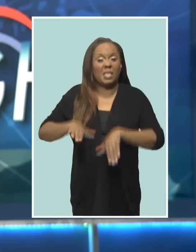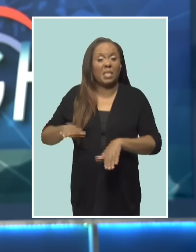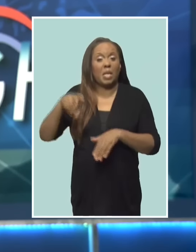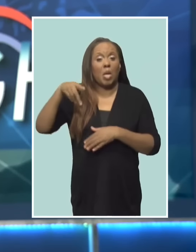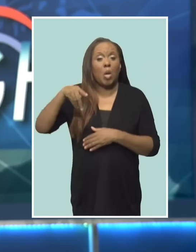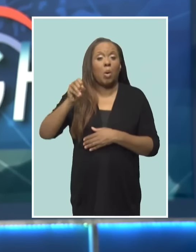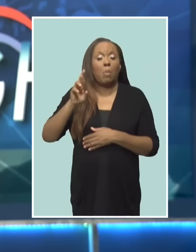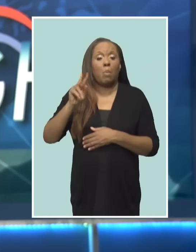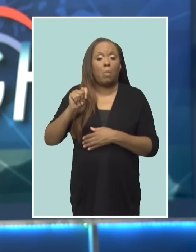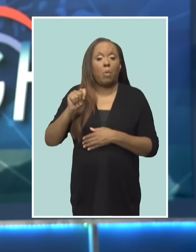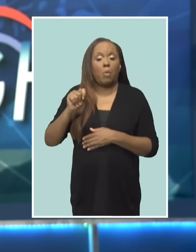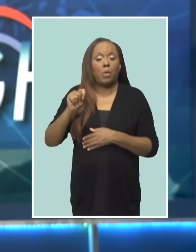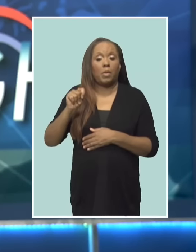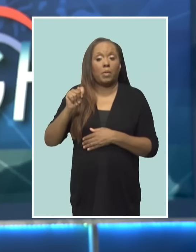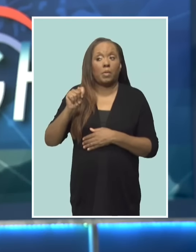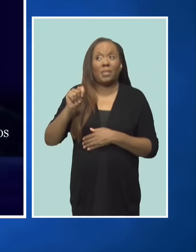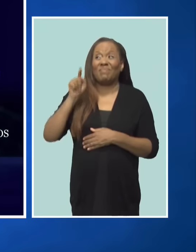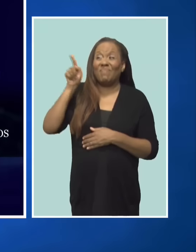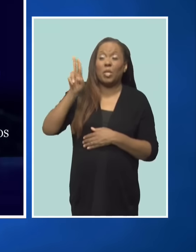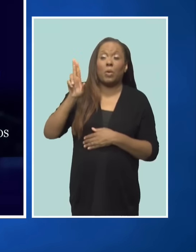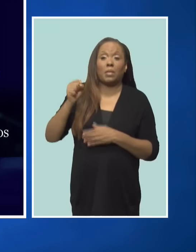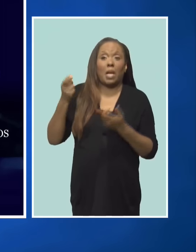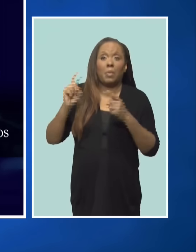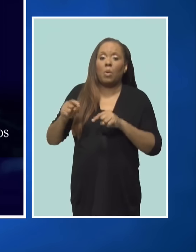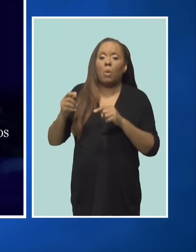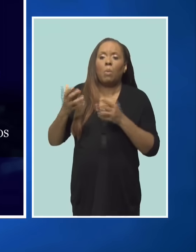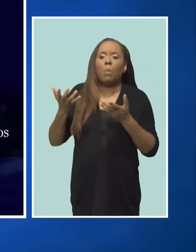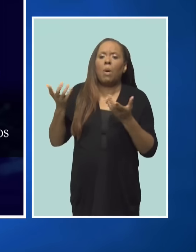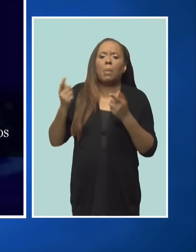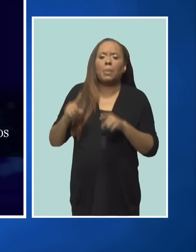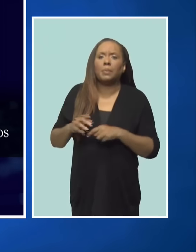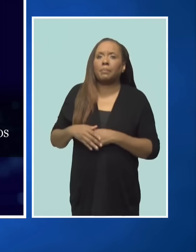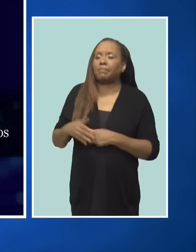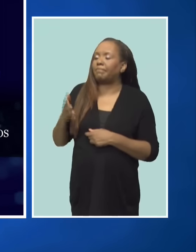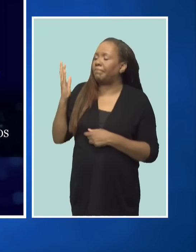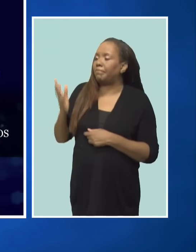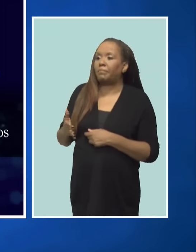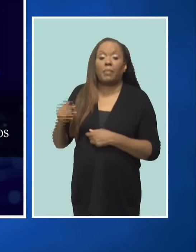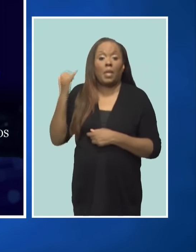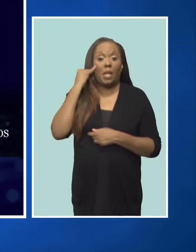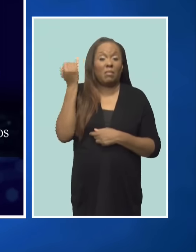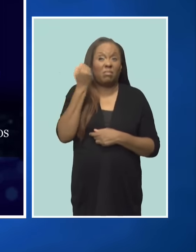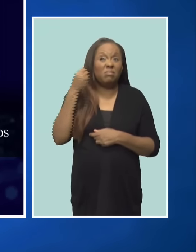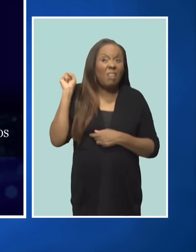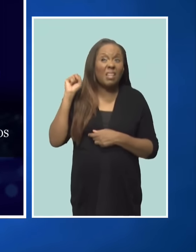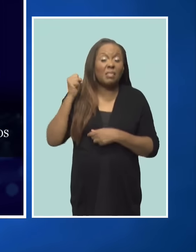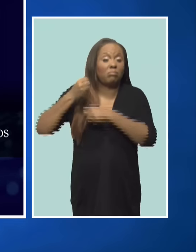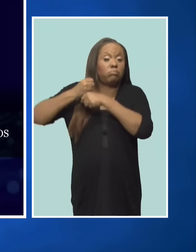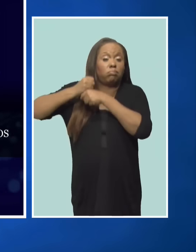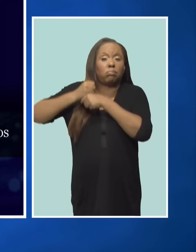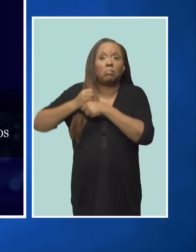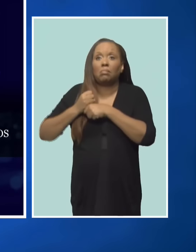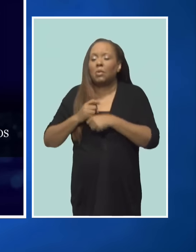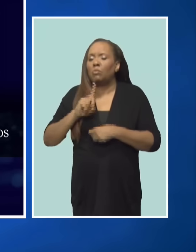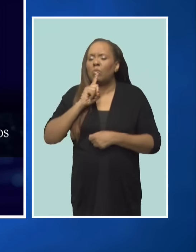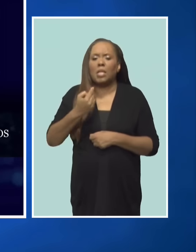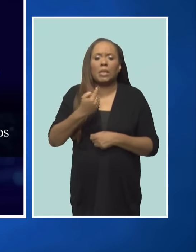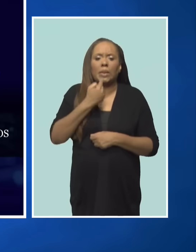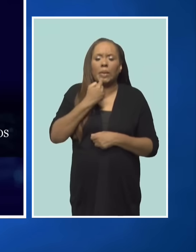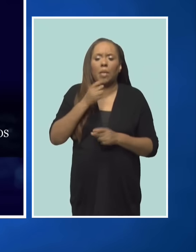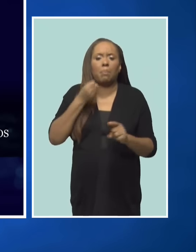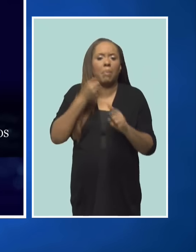action takes place. If this strike happens, it will have a serious impact on the supply of goods to this region. It